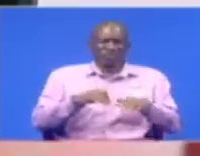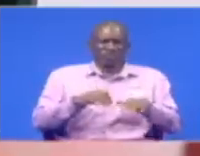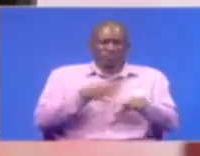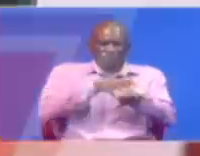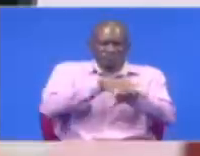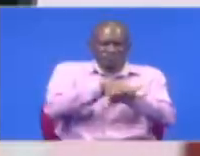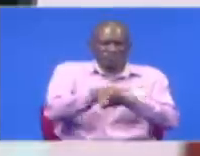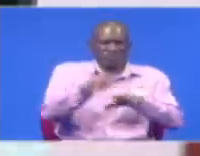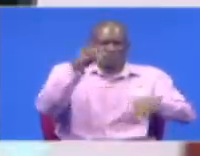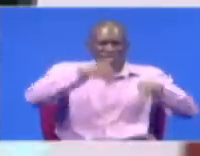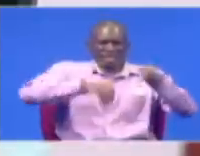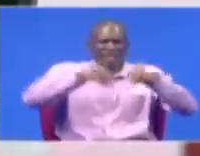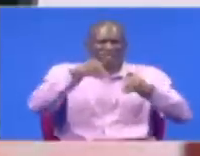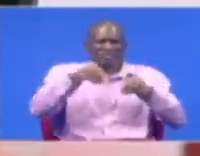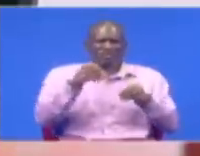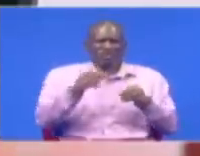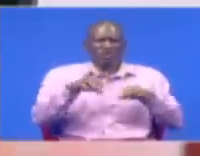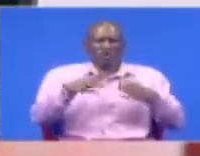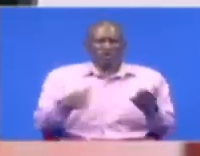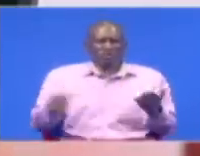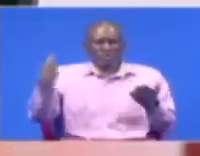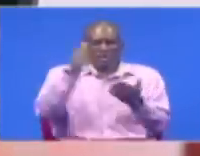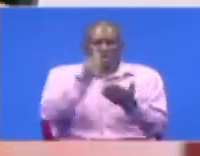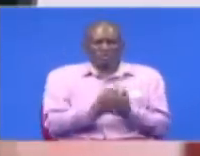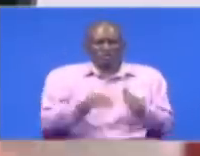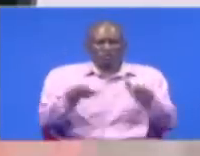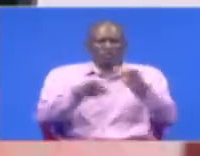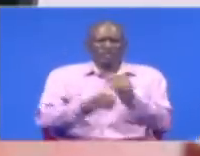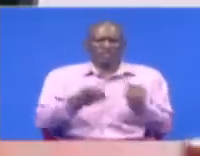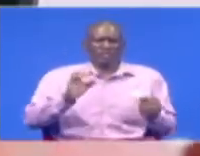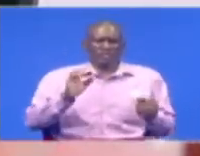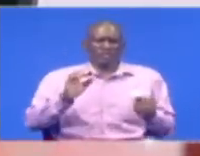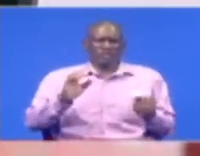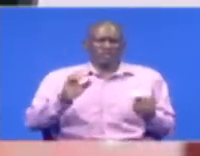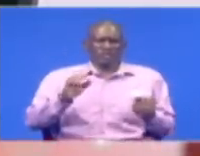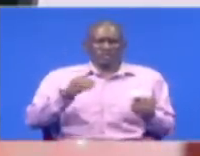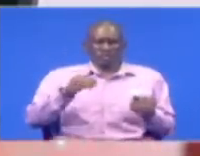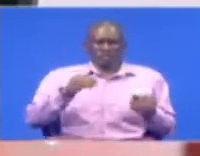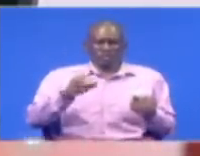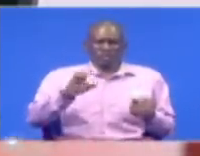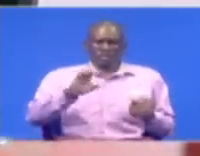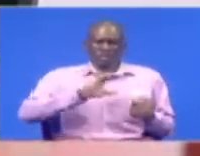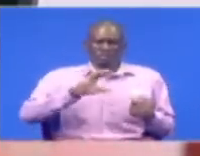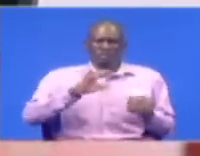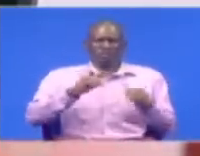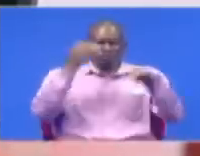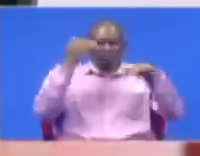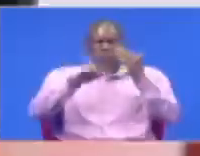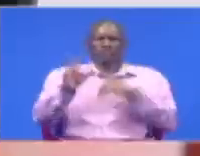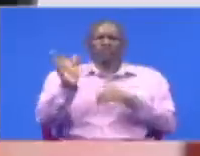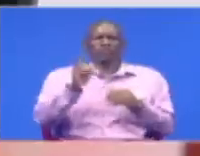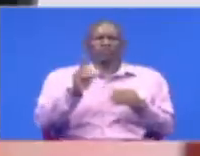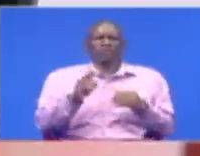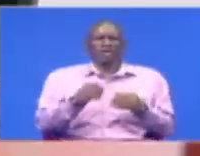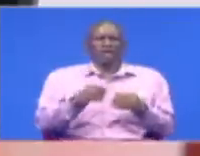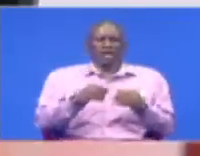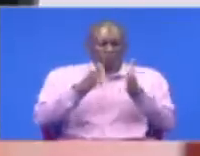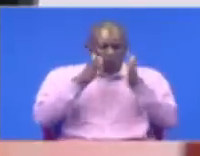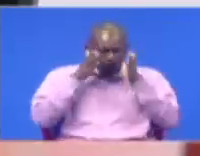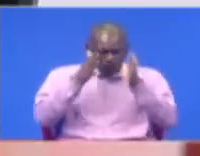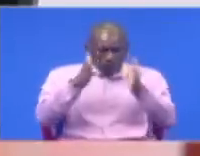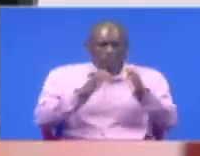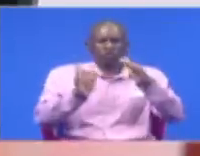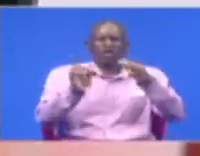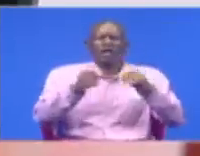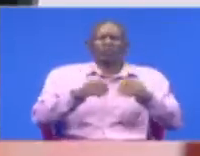with the election or with the appointment of the vice chancellor of the University of Nairobi. I went pretty heavy on the